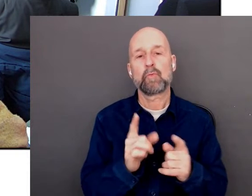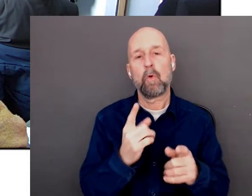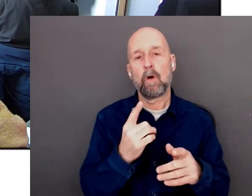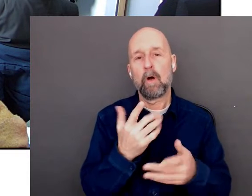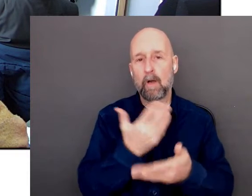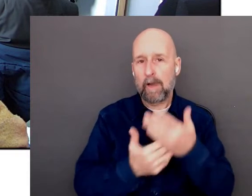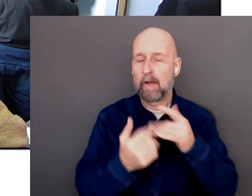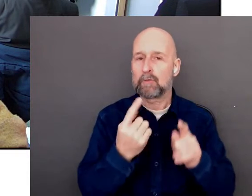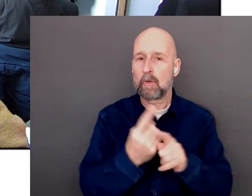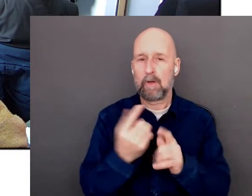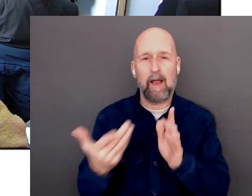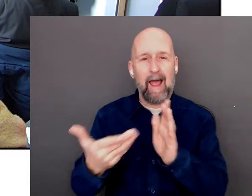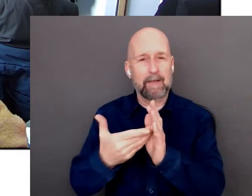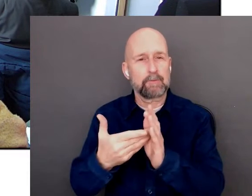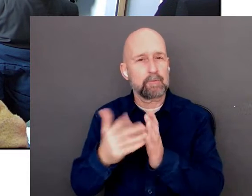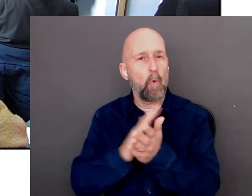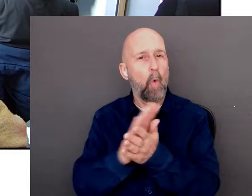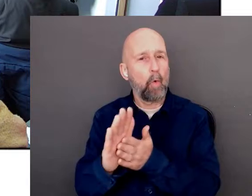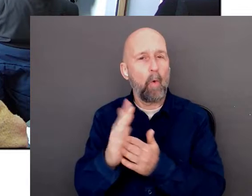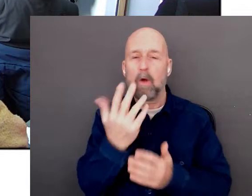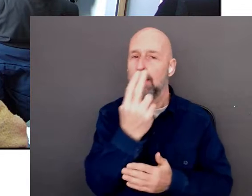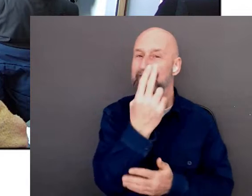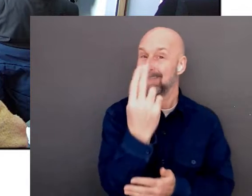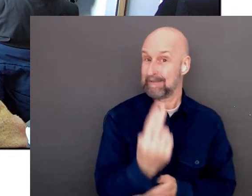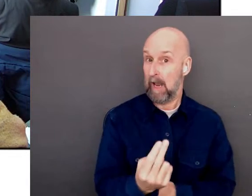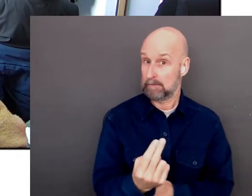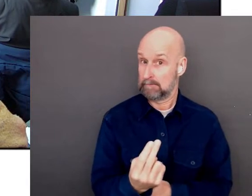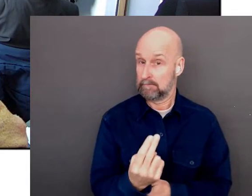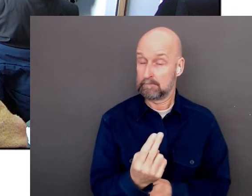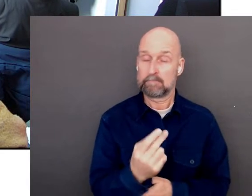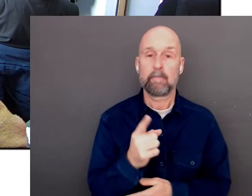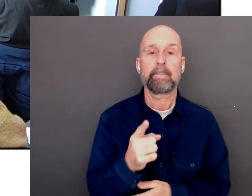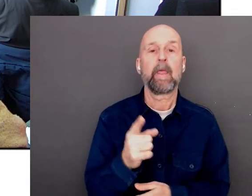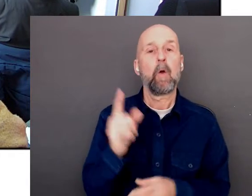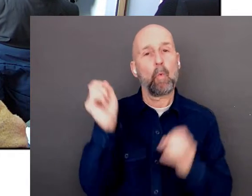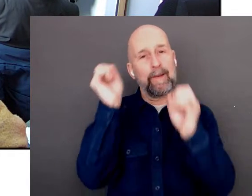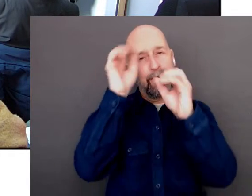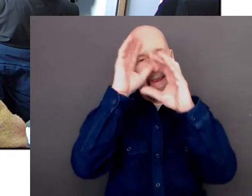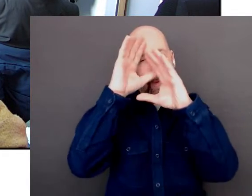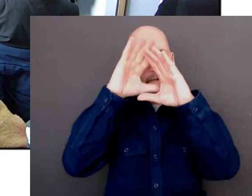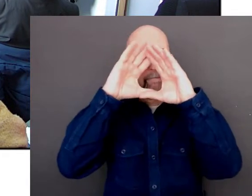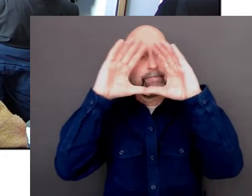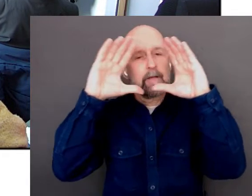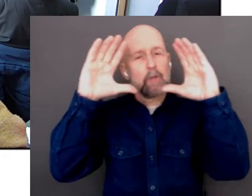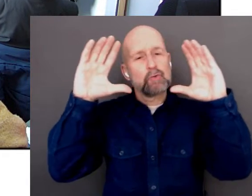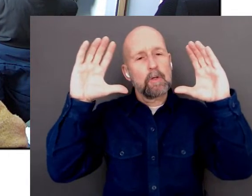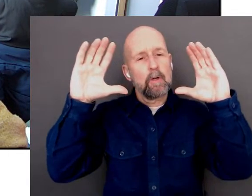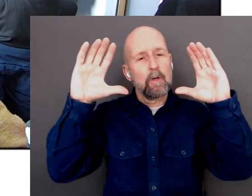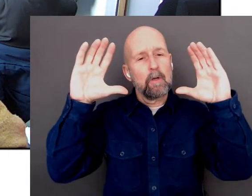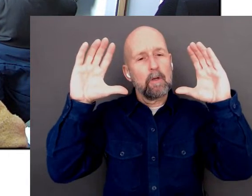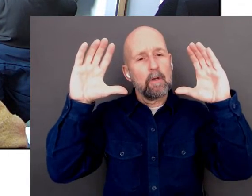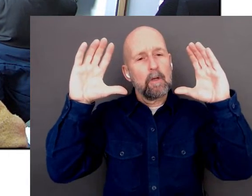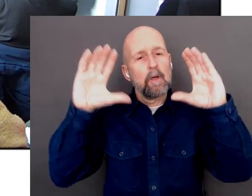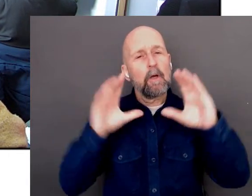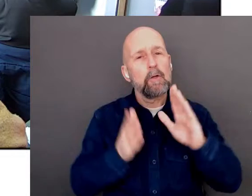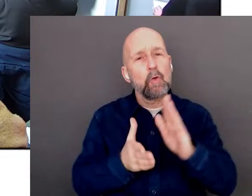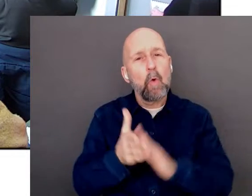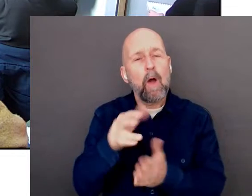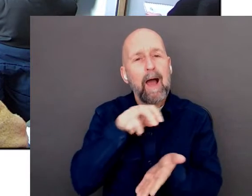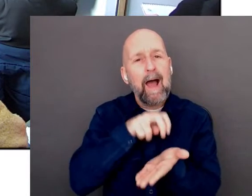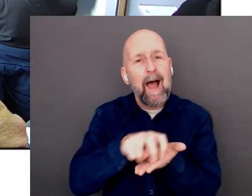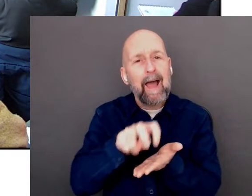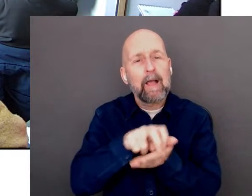Hugo, I think we most of the time envision kind of, you know, when you go on a hike, there's paths and